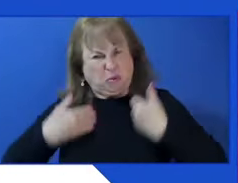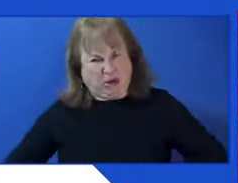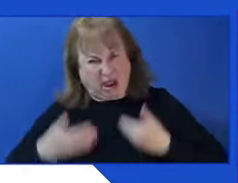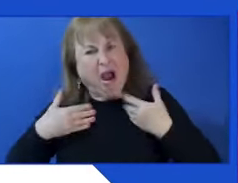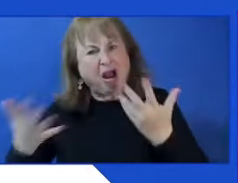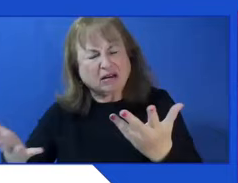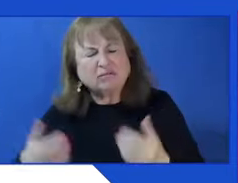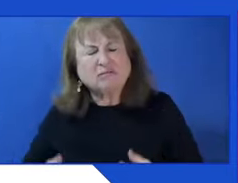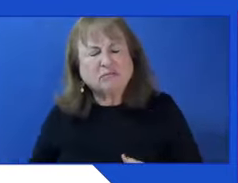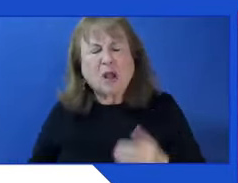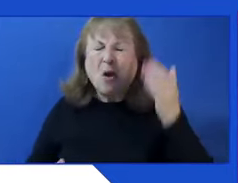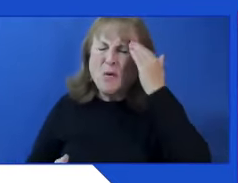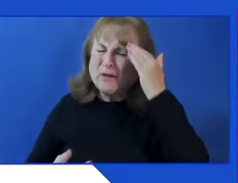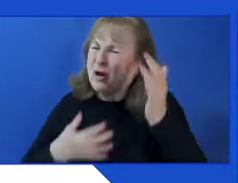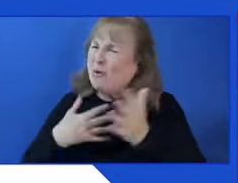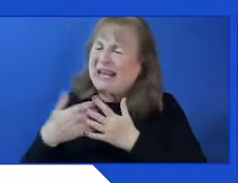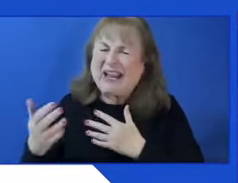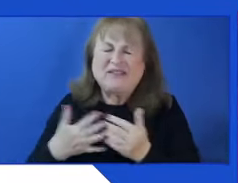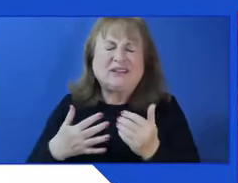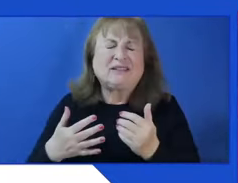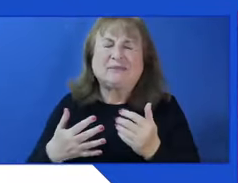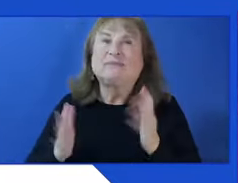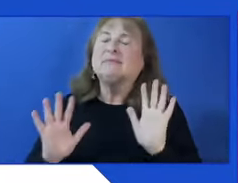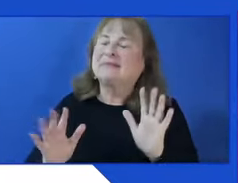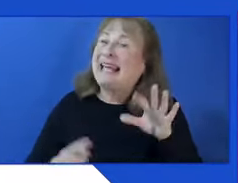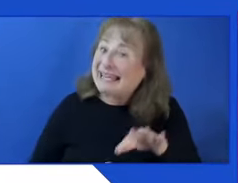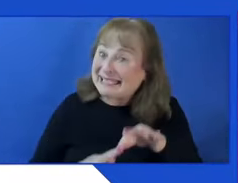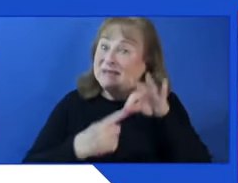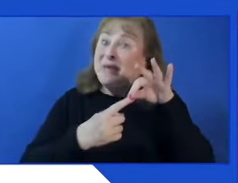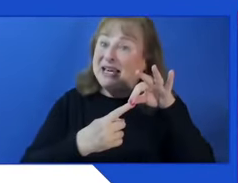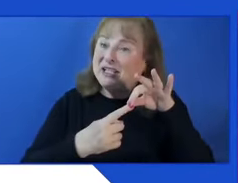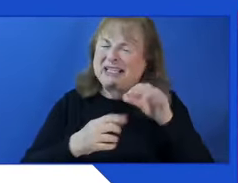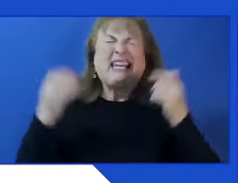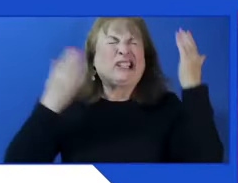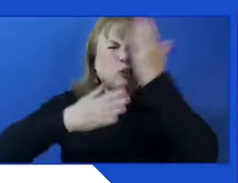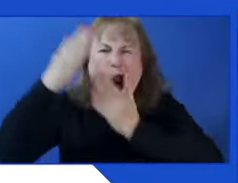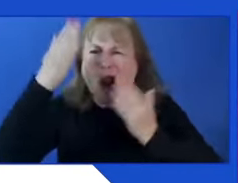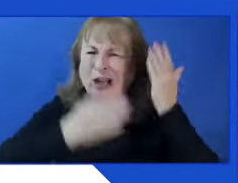We know that even in, especially in darkness,